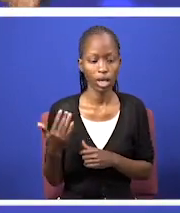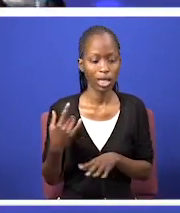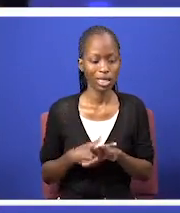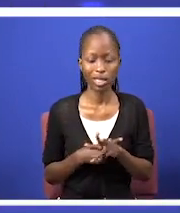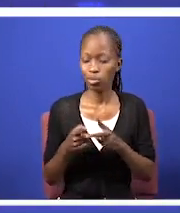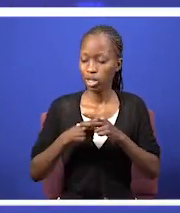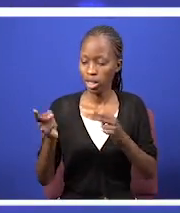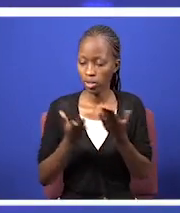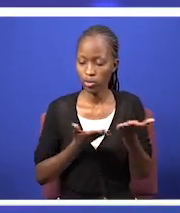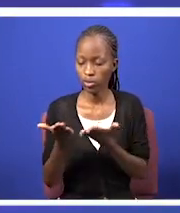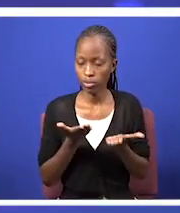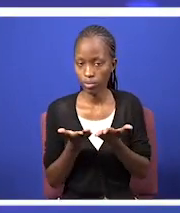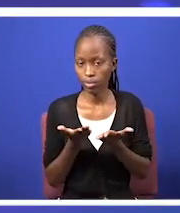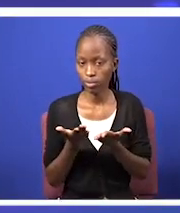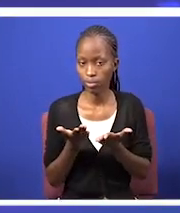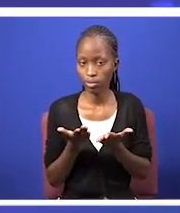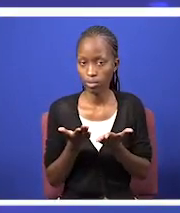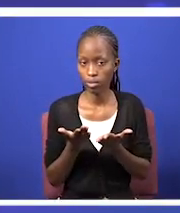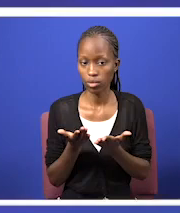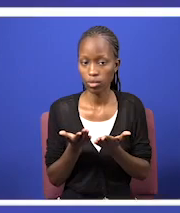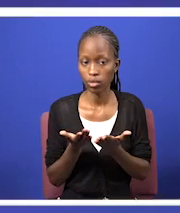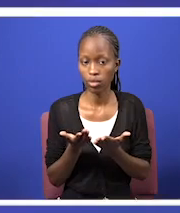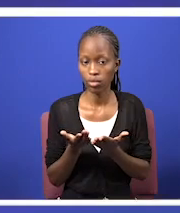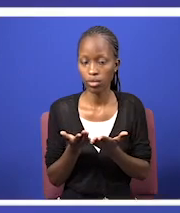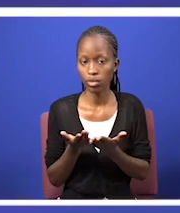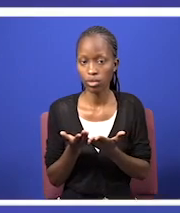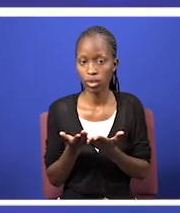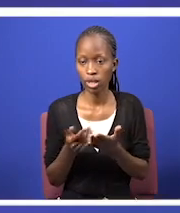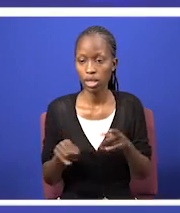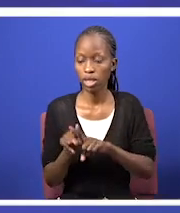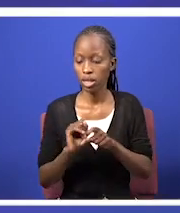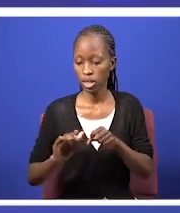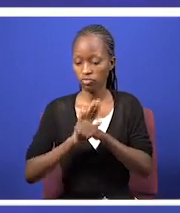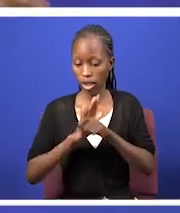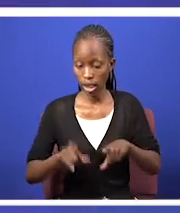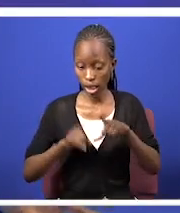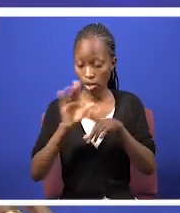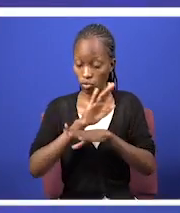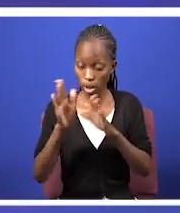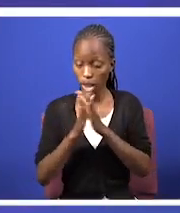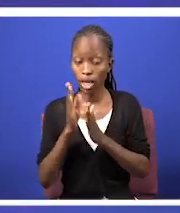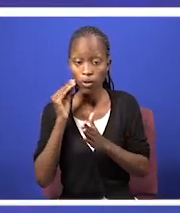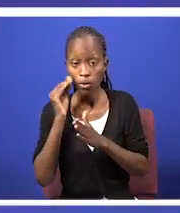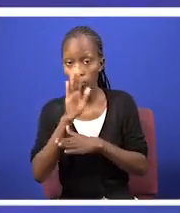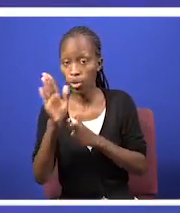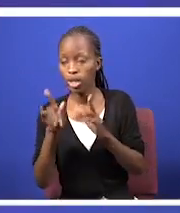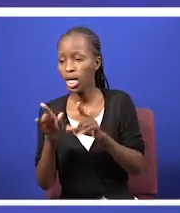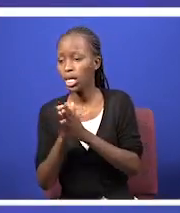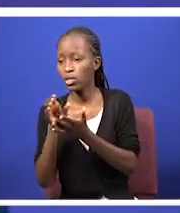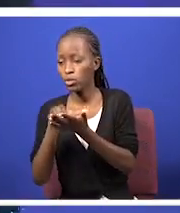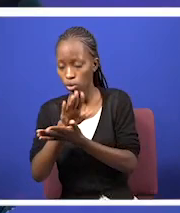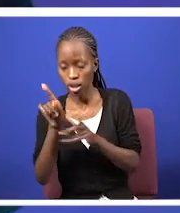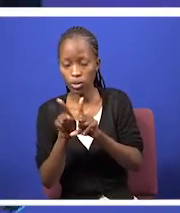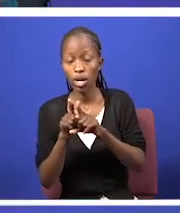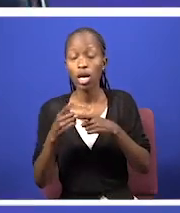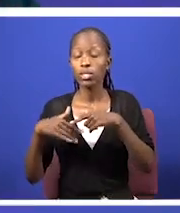worship, just a wonderful sense of the presence of God, is not only filling your life, but filling your home, filling the circumstances.